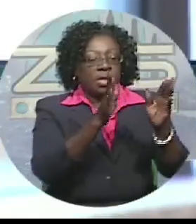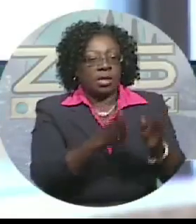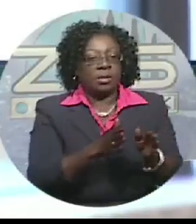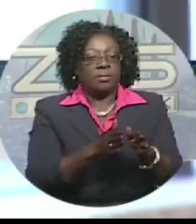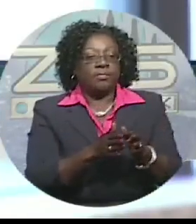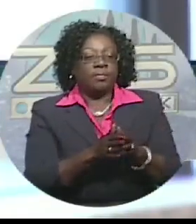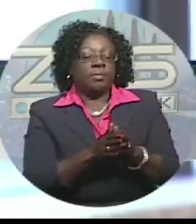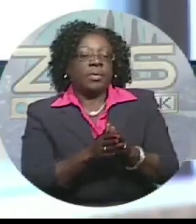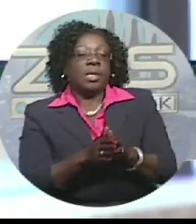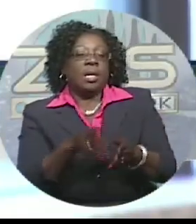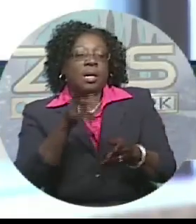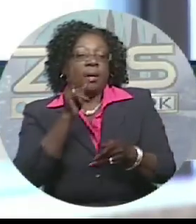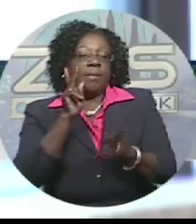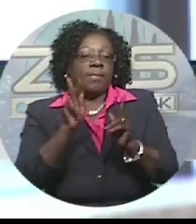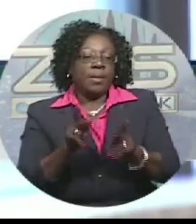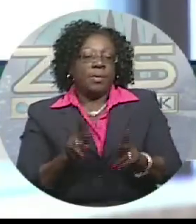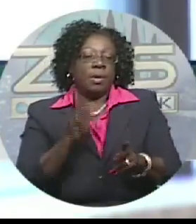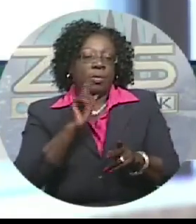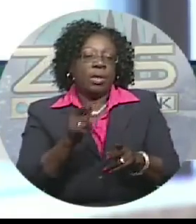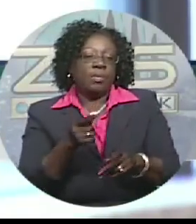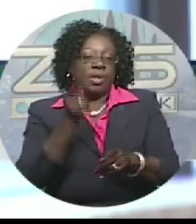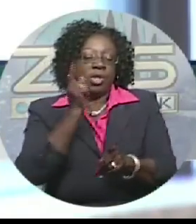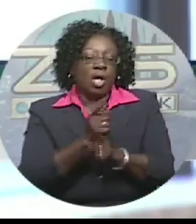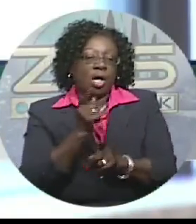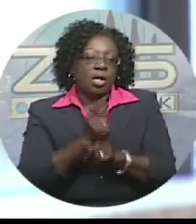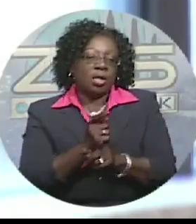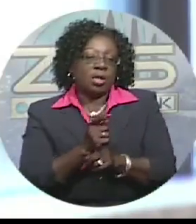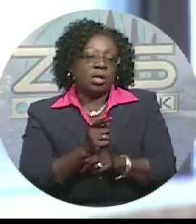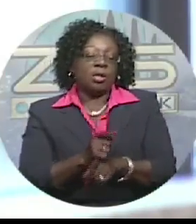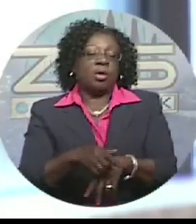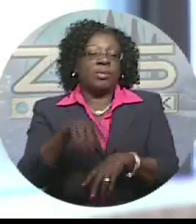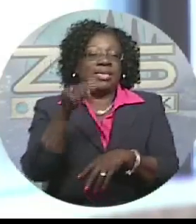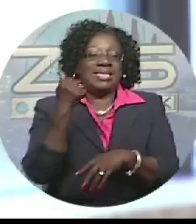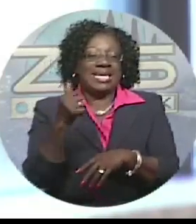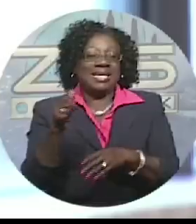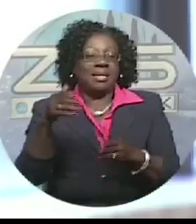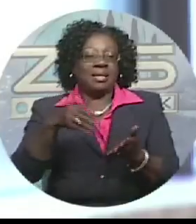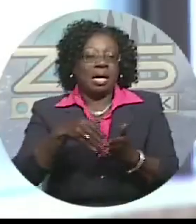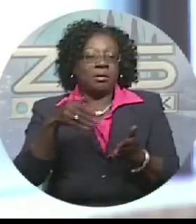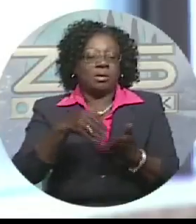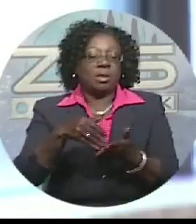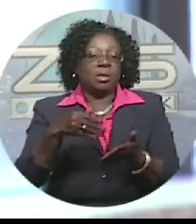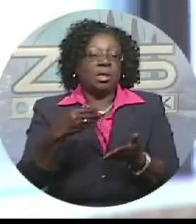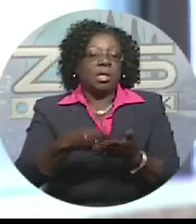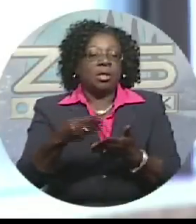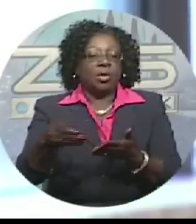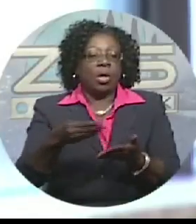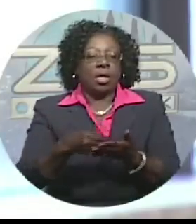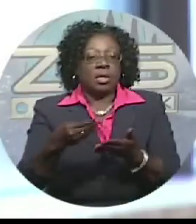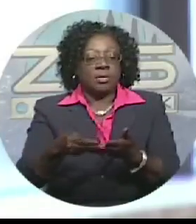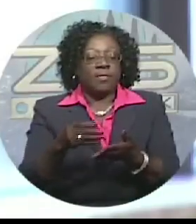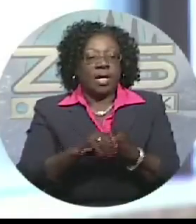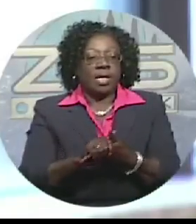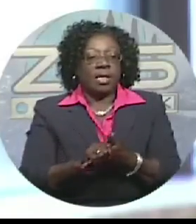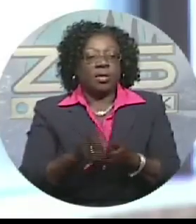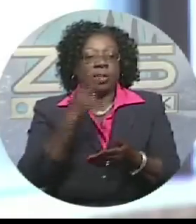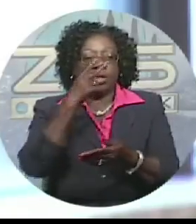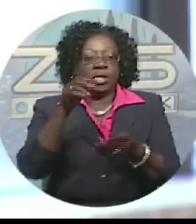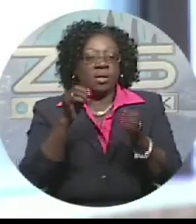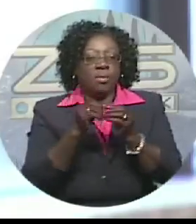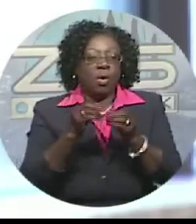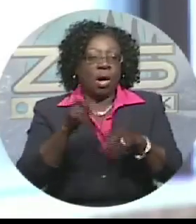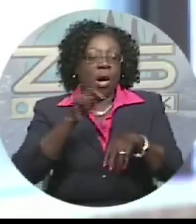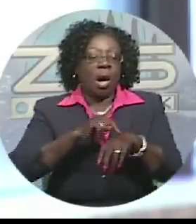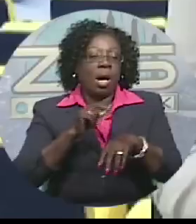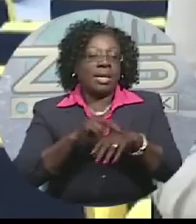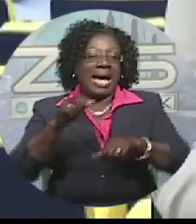penalties. It's now 5 years or $10,000 fine. So, you know, the country really means business on this. You're going to see more aggressive